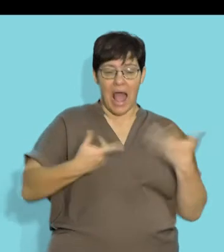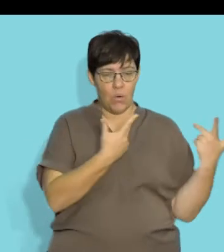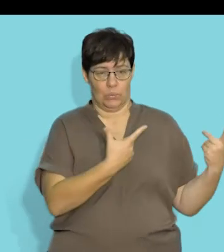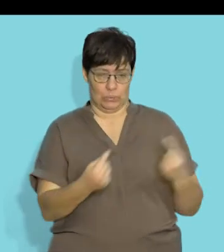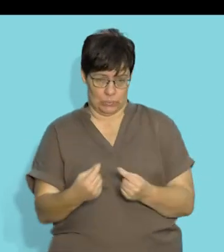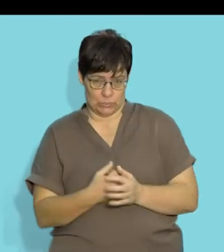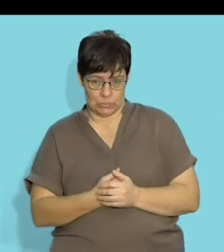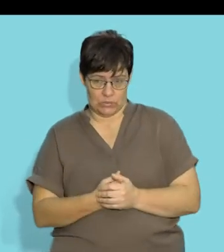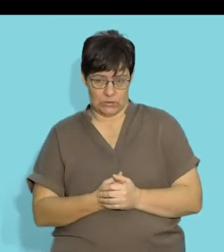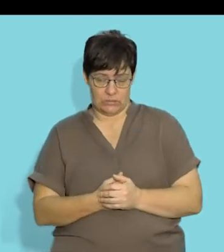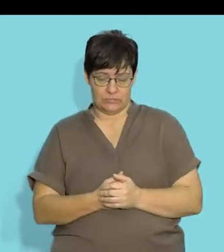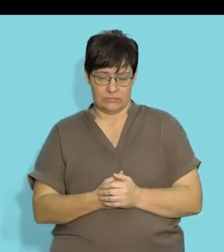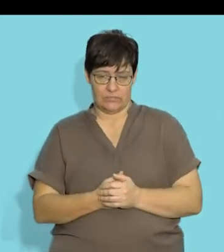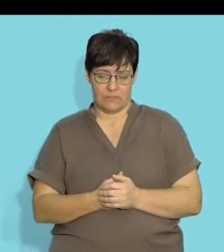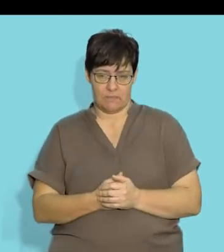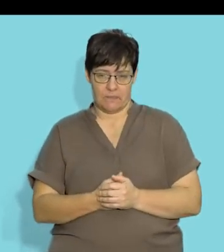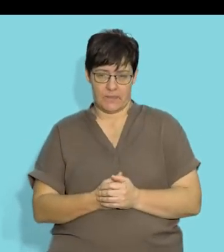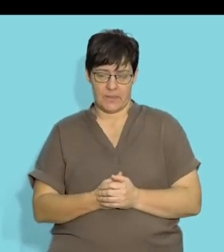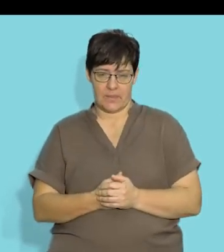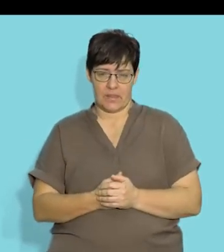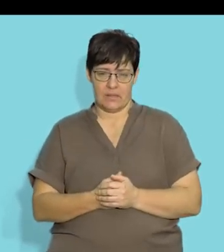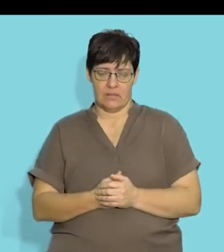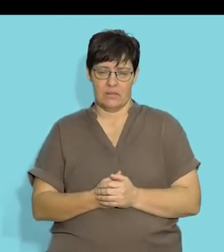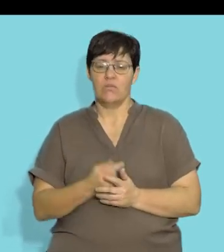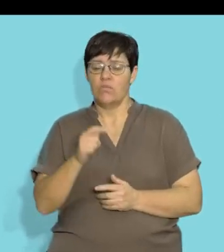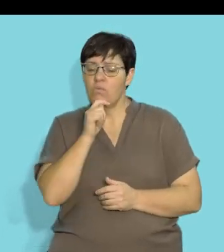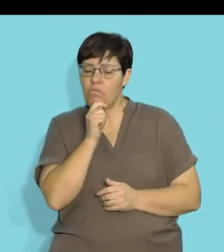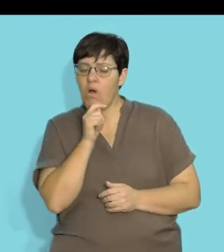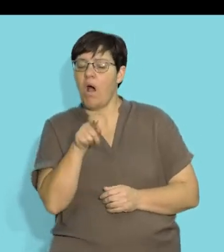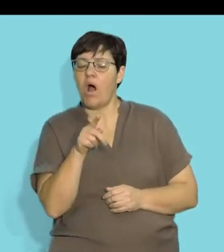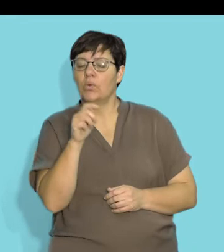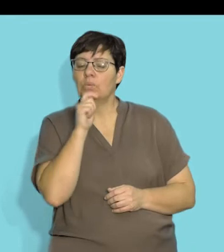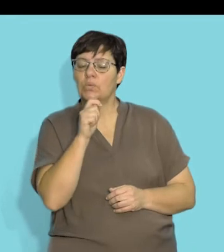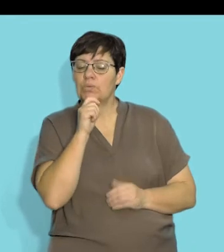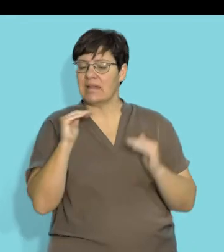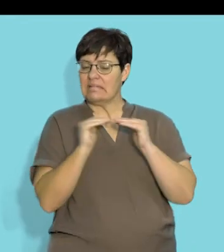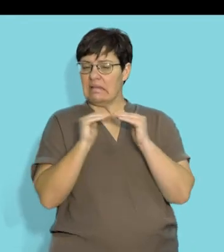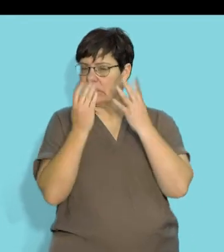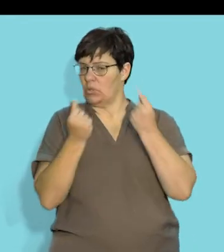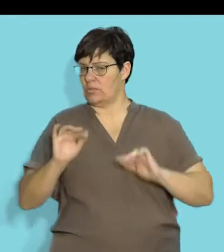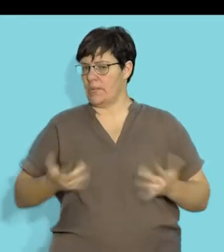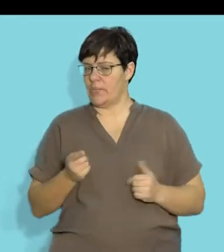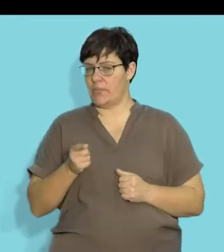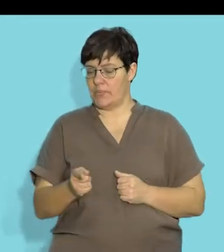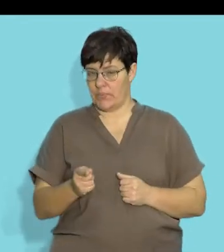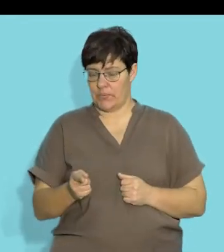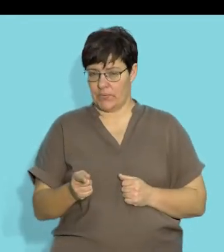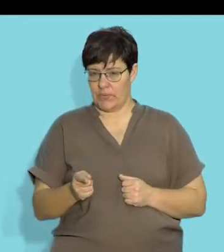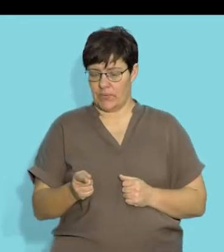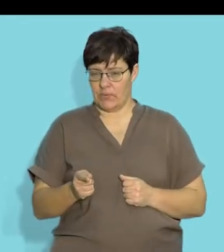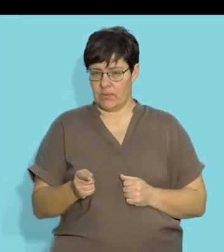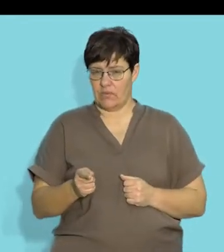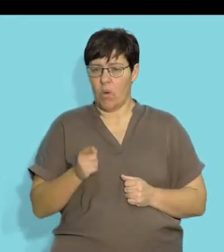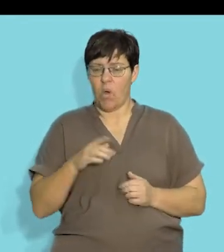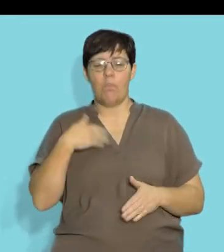technique, all right, of actually, using a standard solution. This is